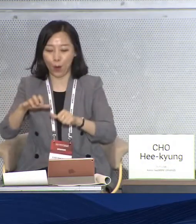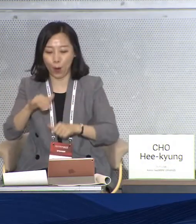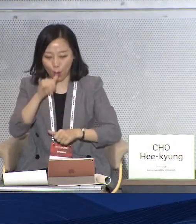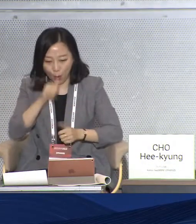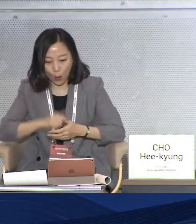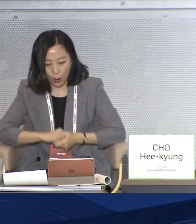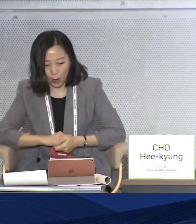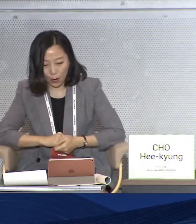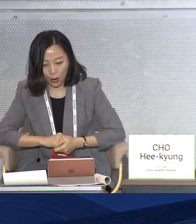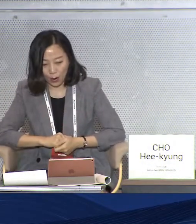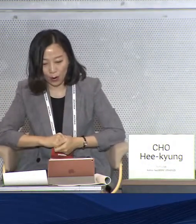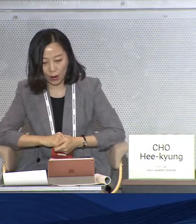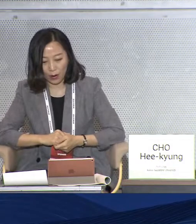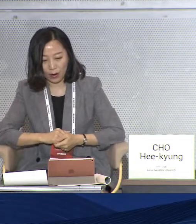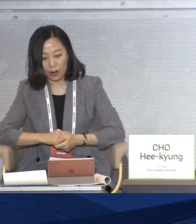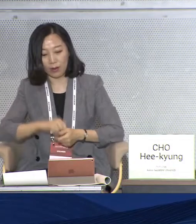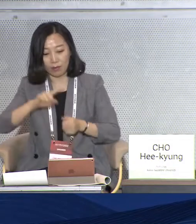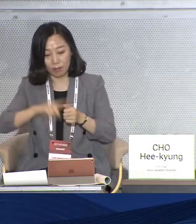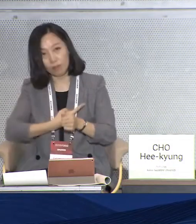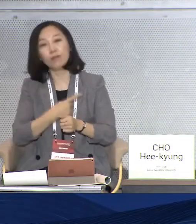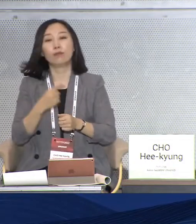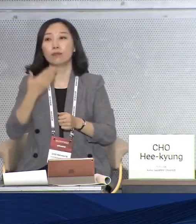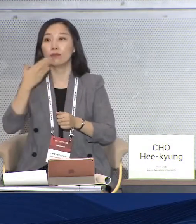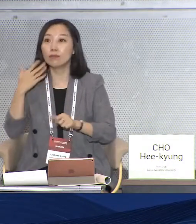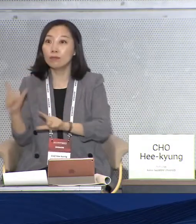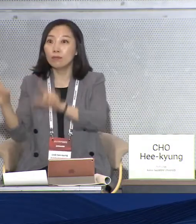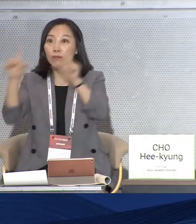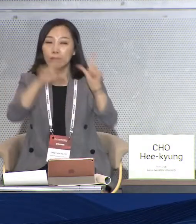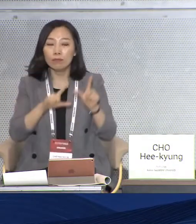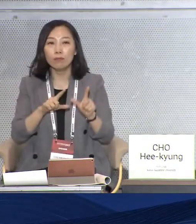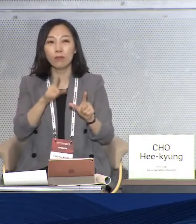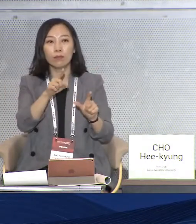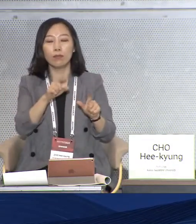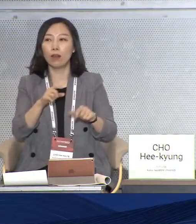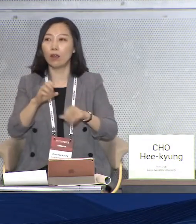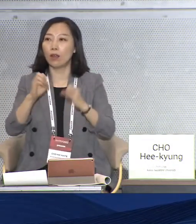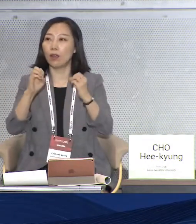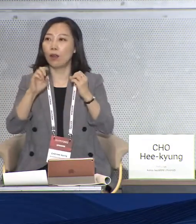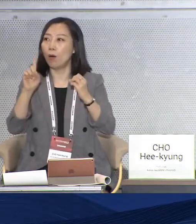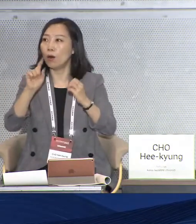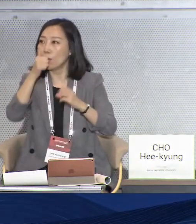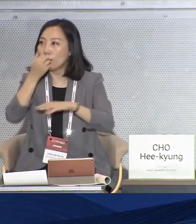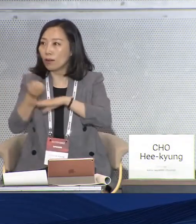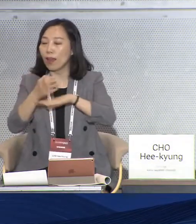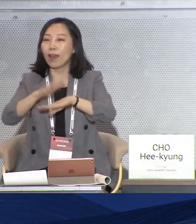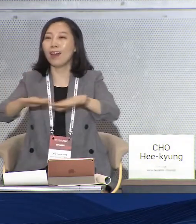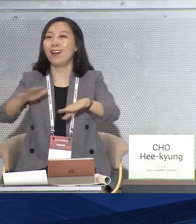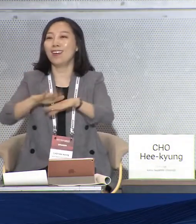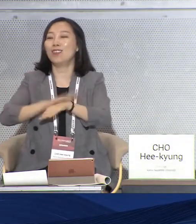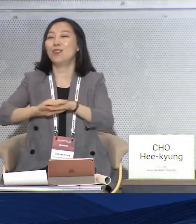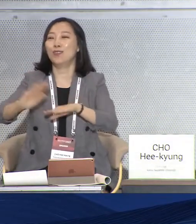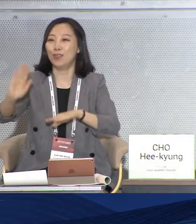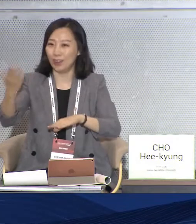services or voice-to-text services to get sign language interpretation